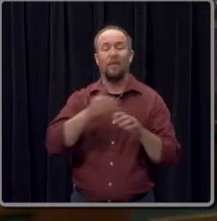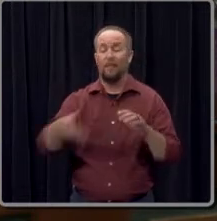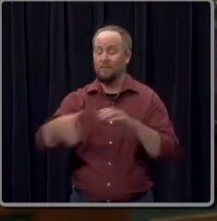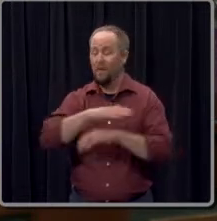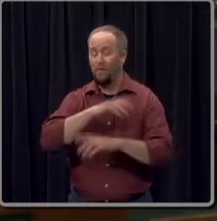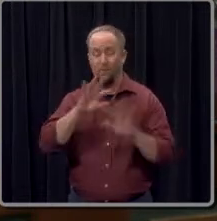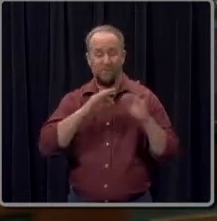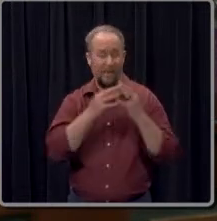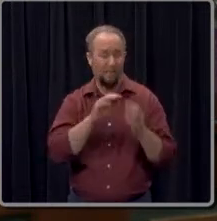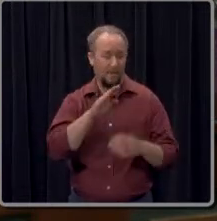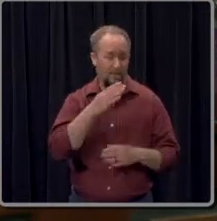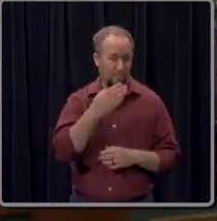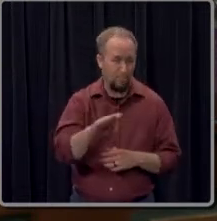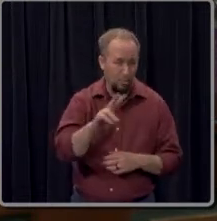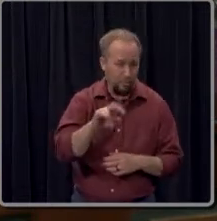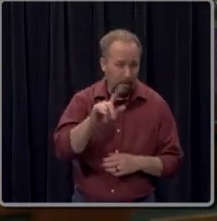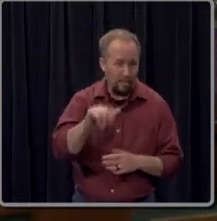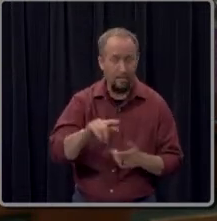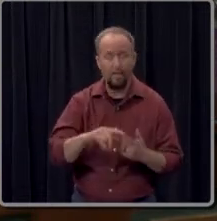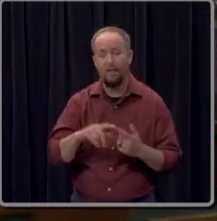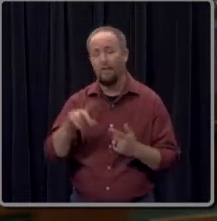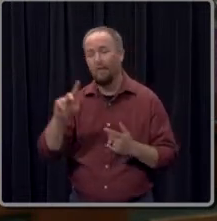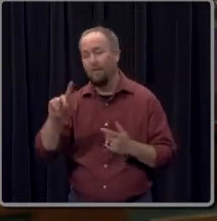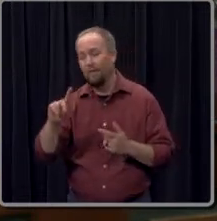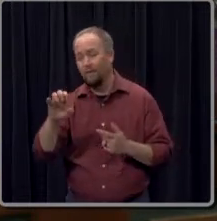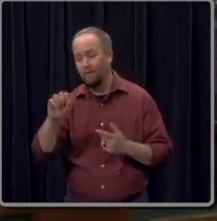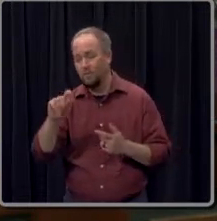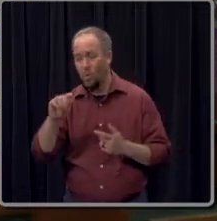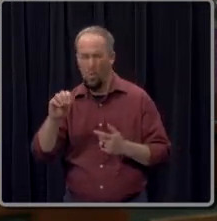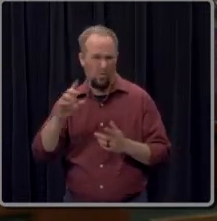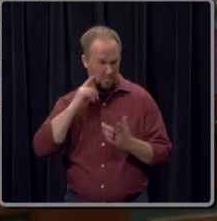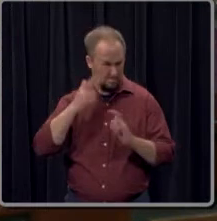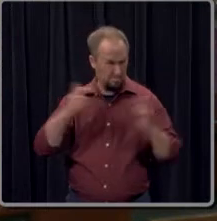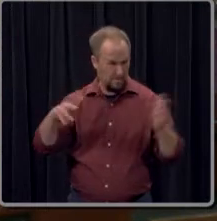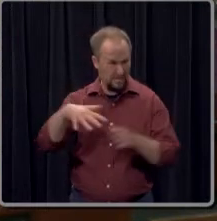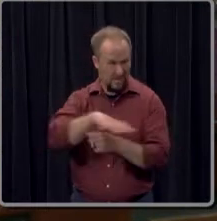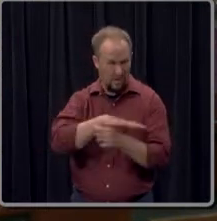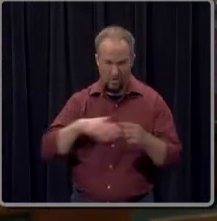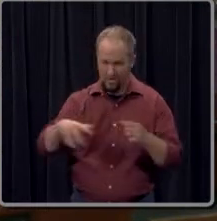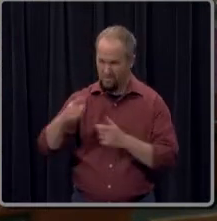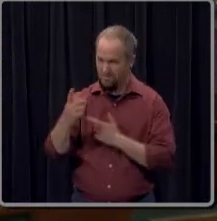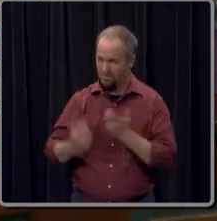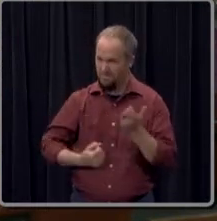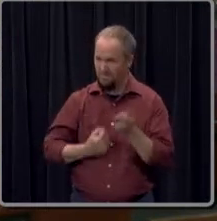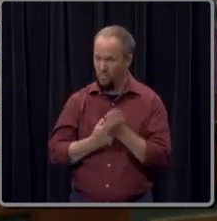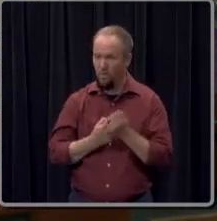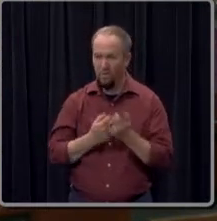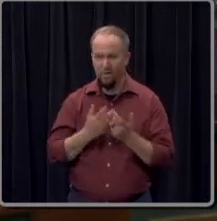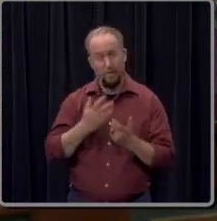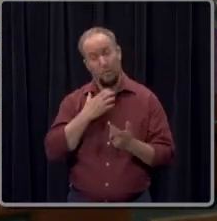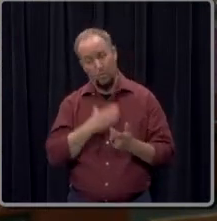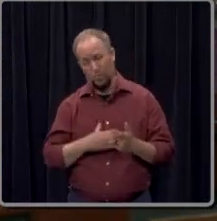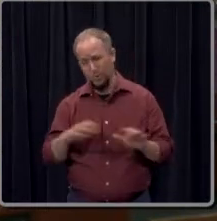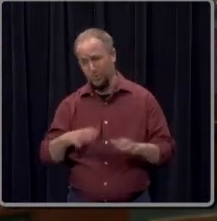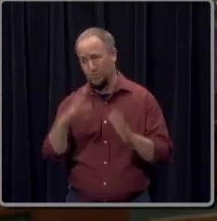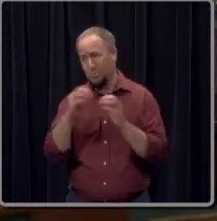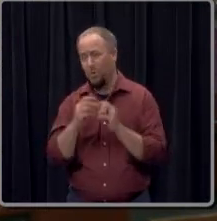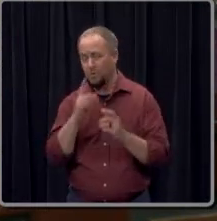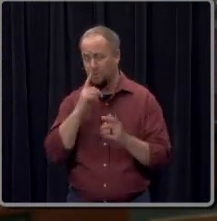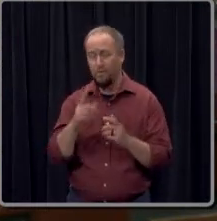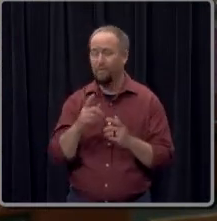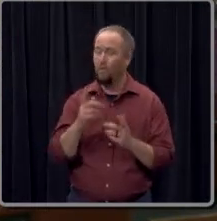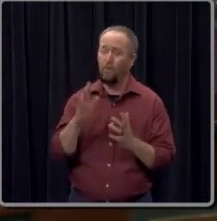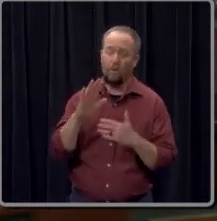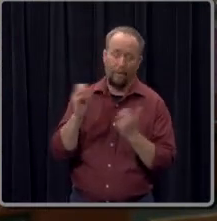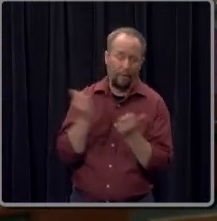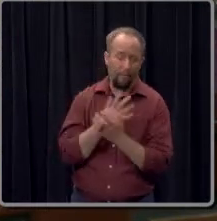it, DeSoto. It's a big area that you're supporting that they wish you could do more. So for what you